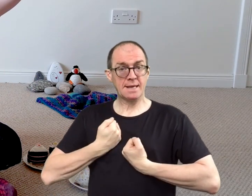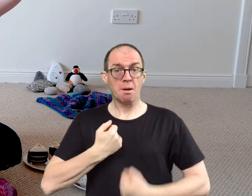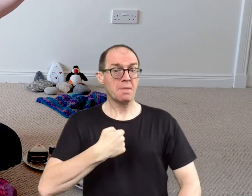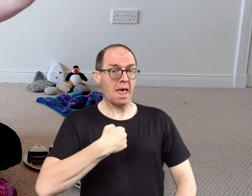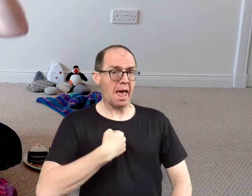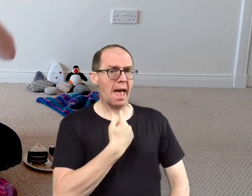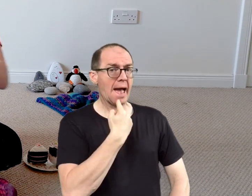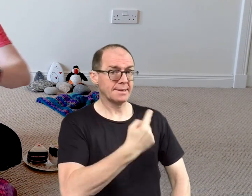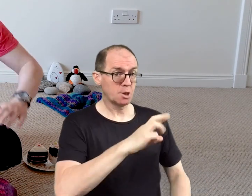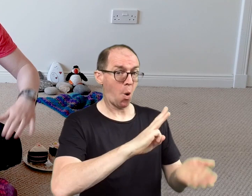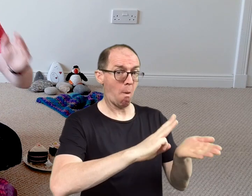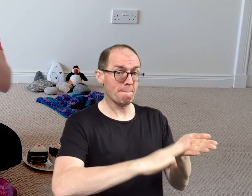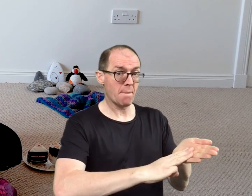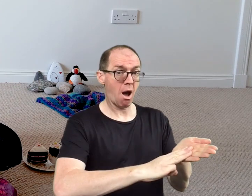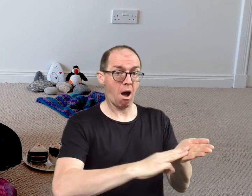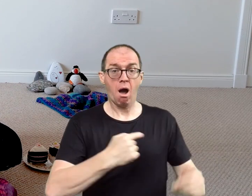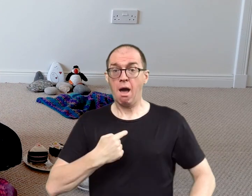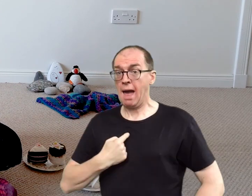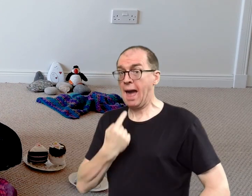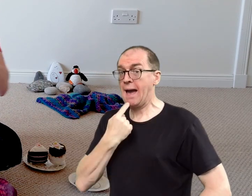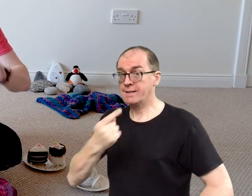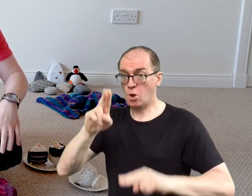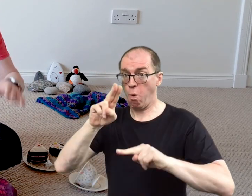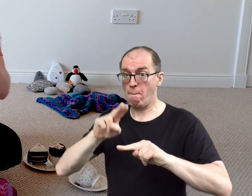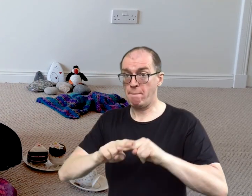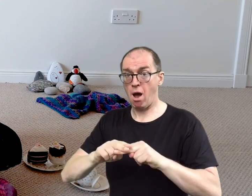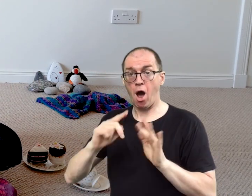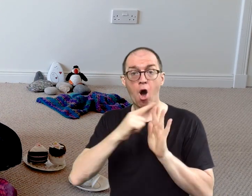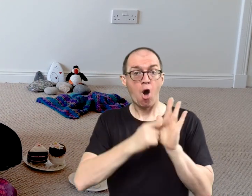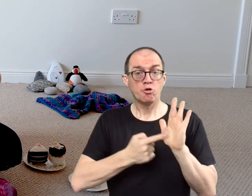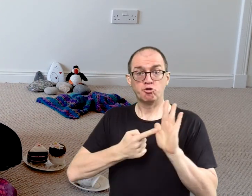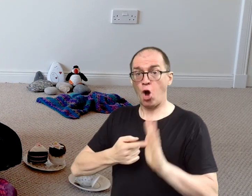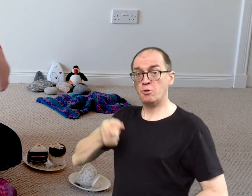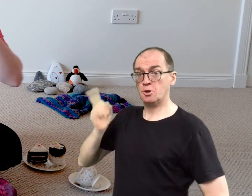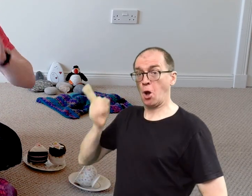me. I told Ma, I